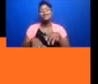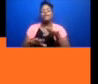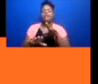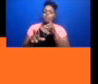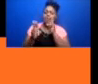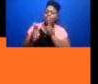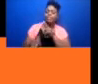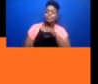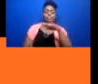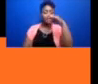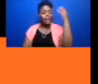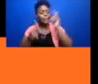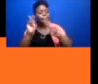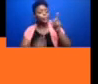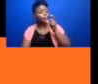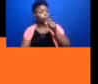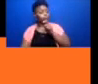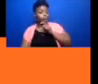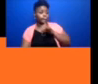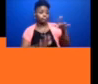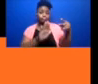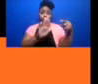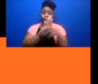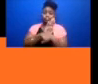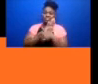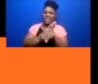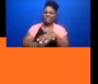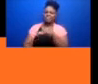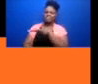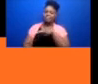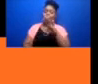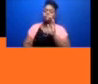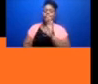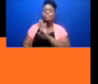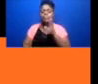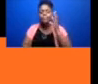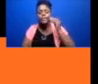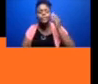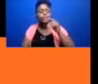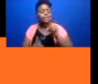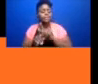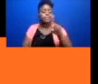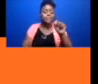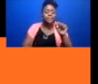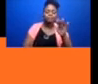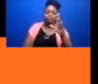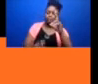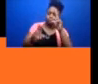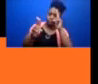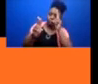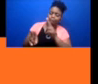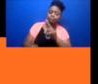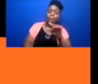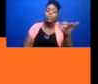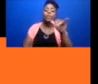the police, and we can also work to make sure that the people who mine the minerals